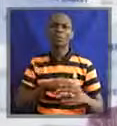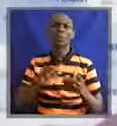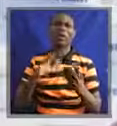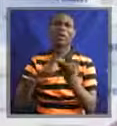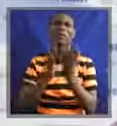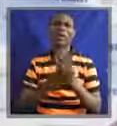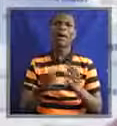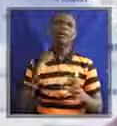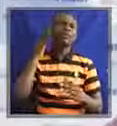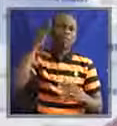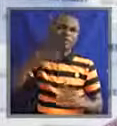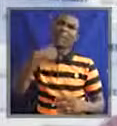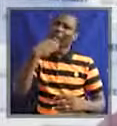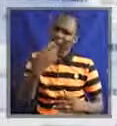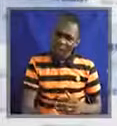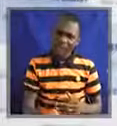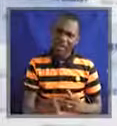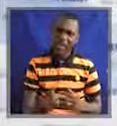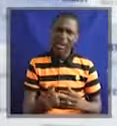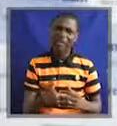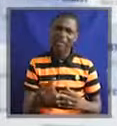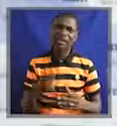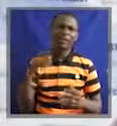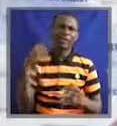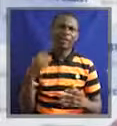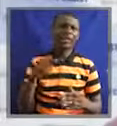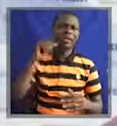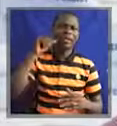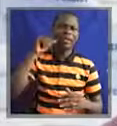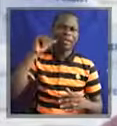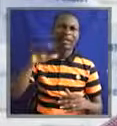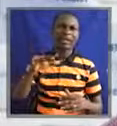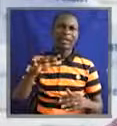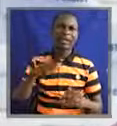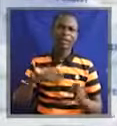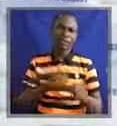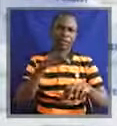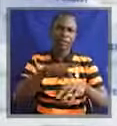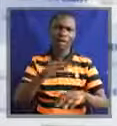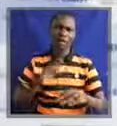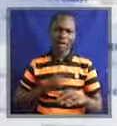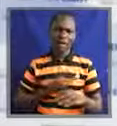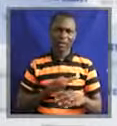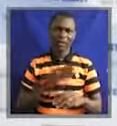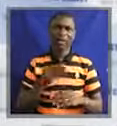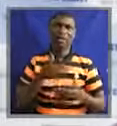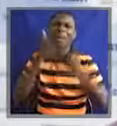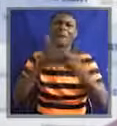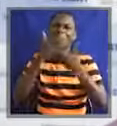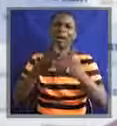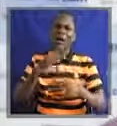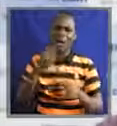fortune telling. The girl followed Paul and us and cried out,